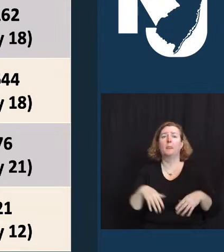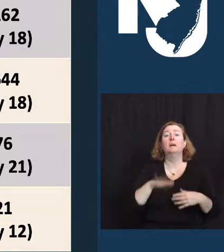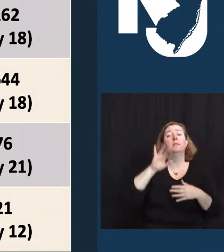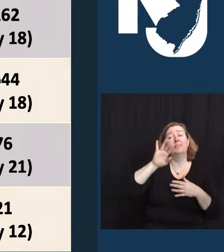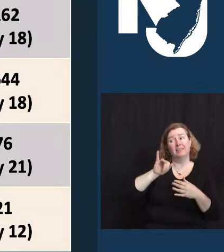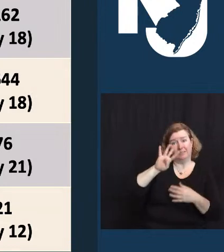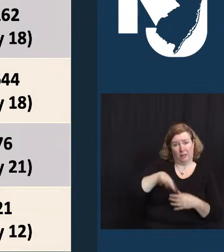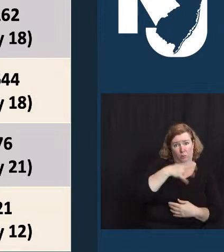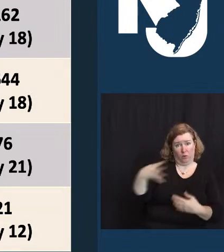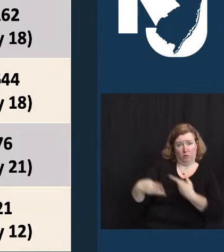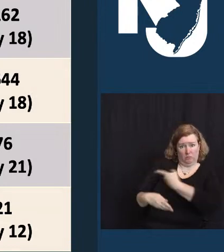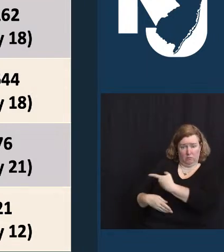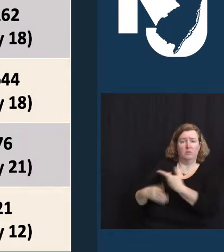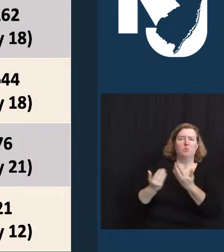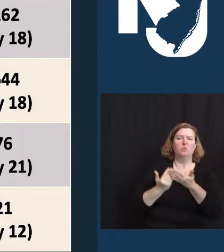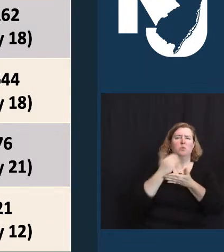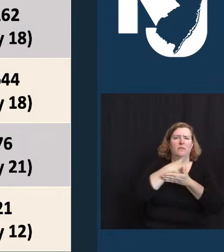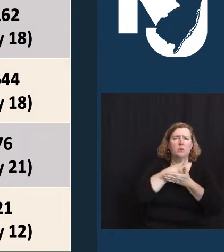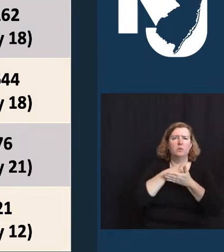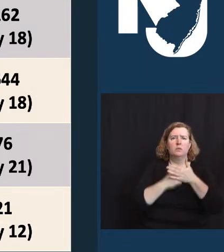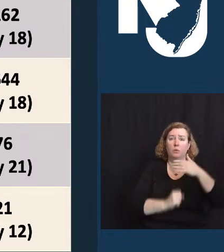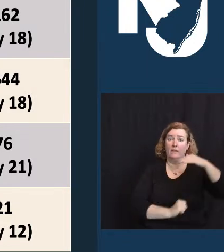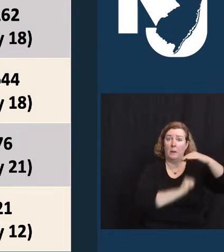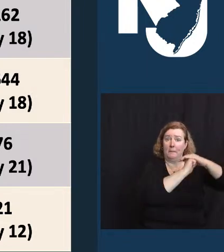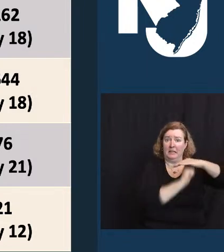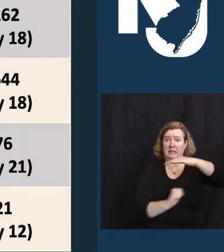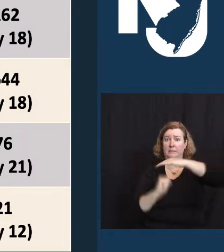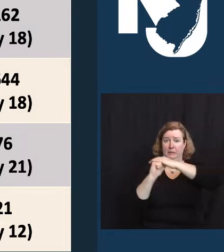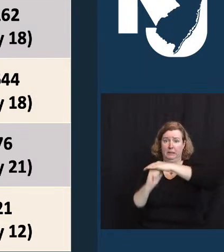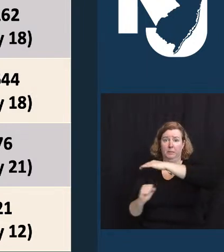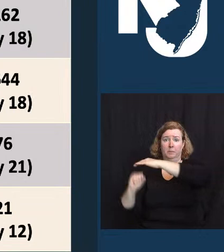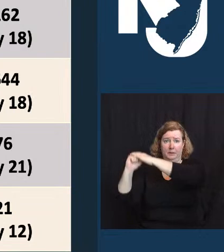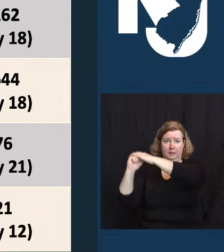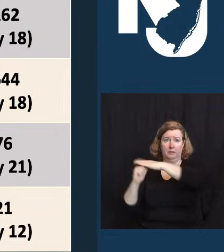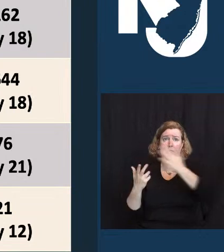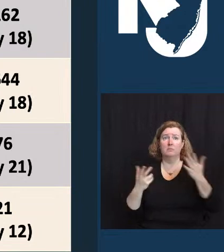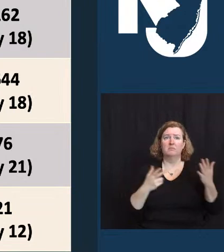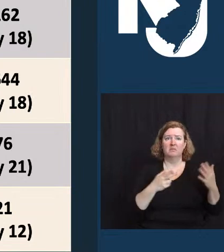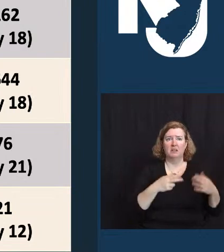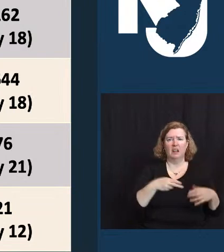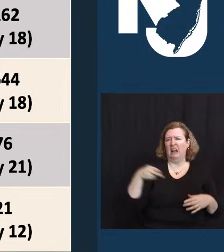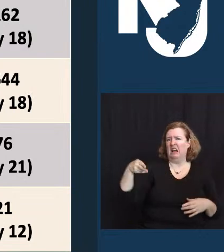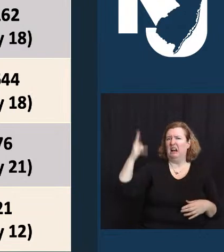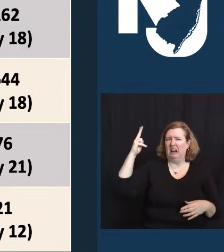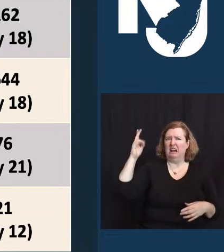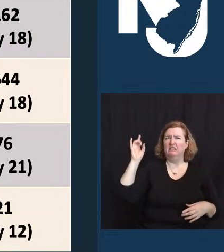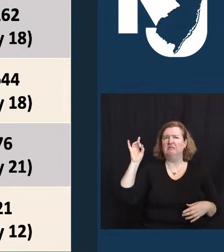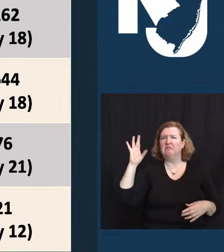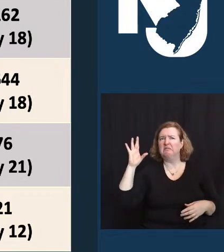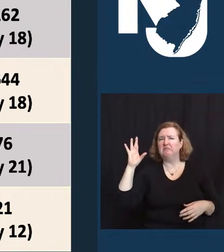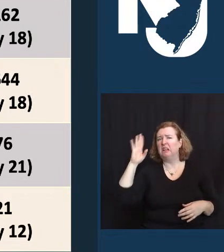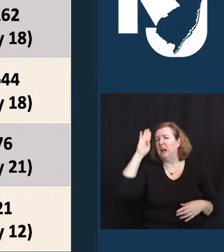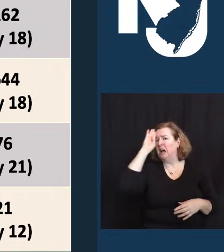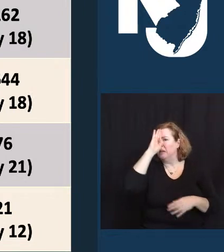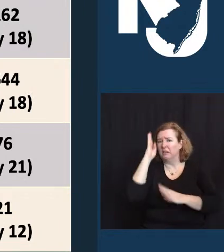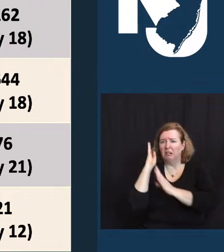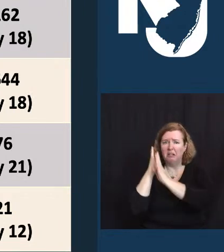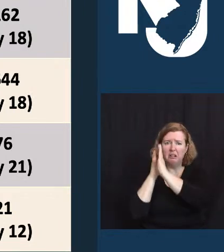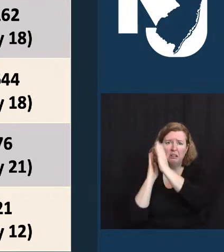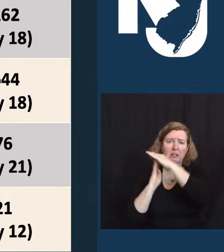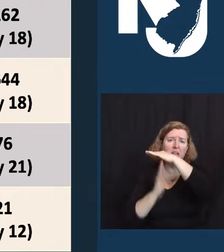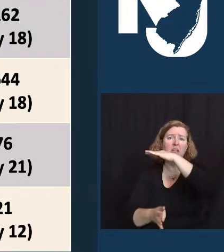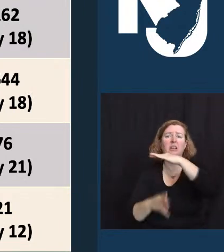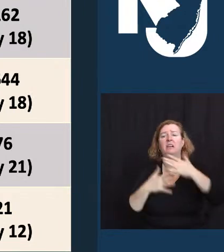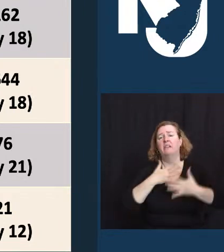the high points in terms of the numbers in each of these scenarios, the numbers of cases, hospitalizations, ICU vents, but it